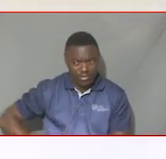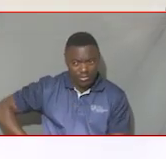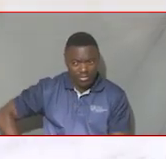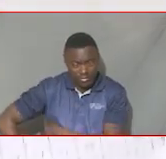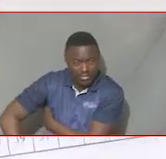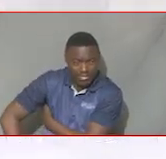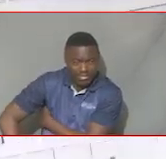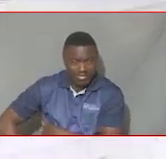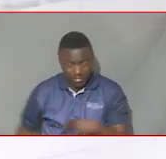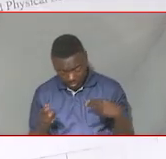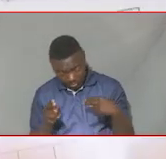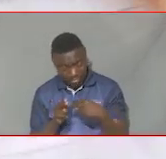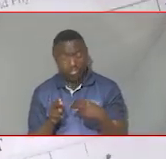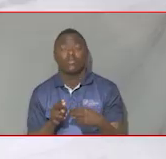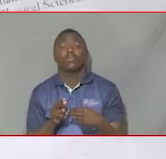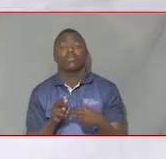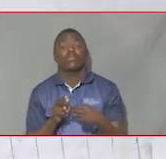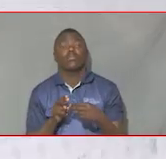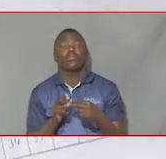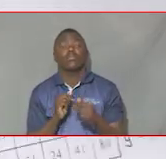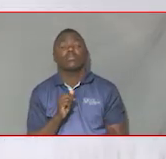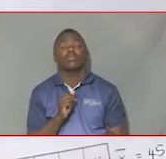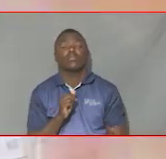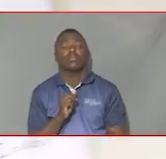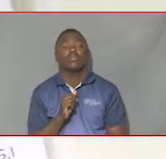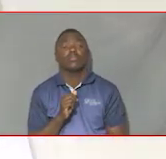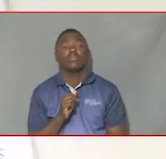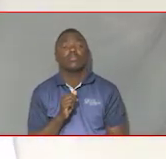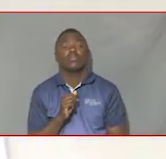very close to each other like this,